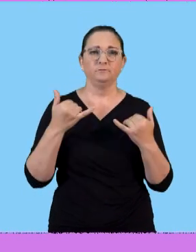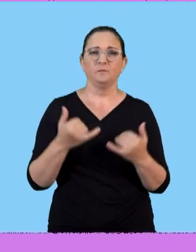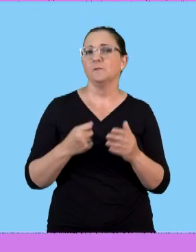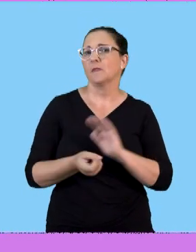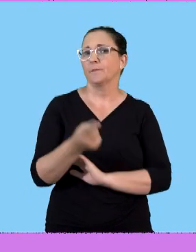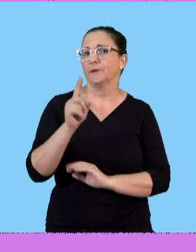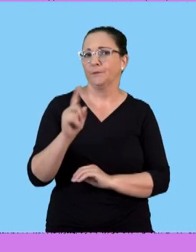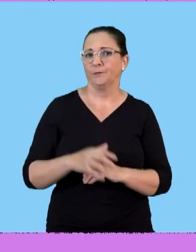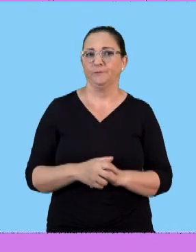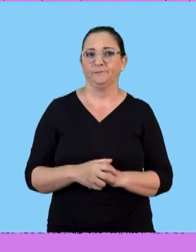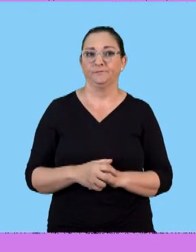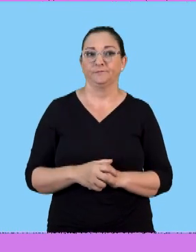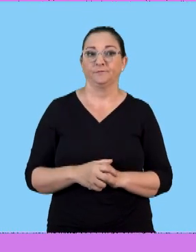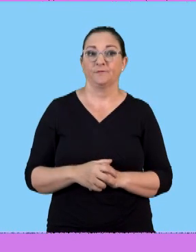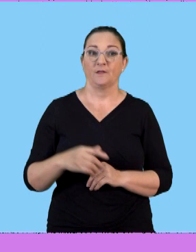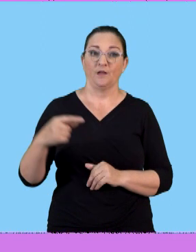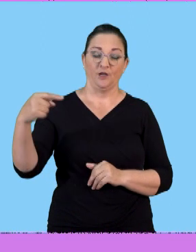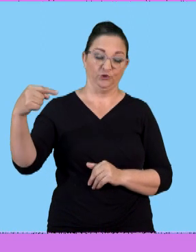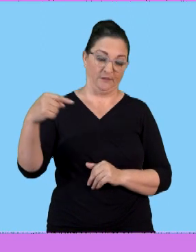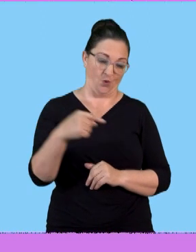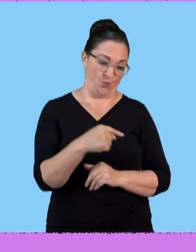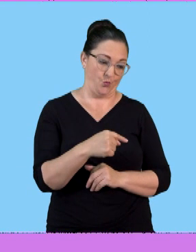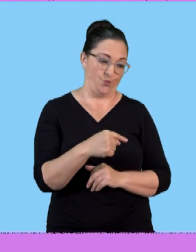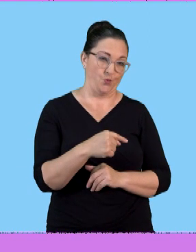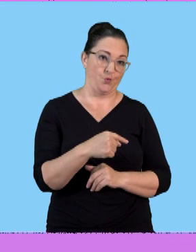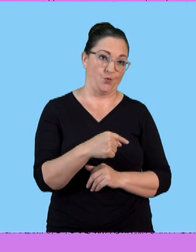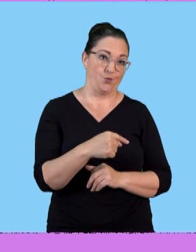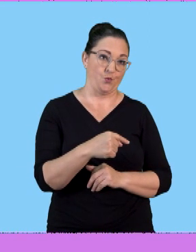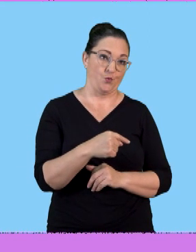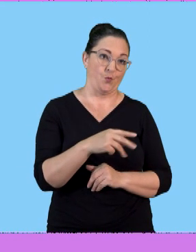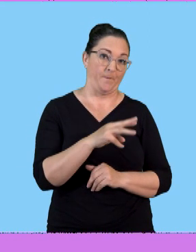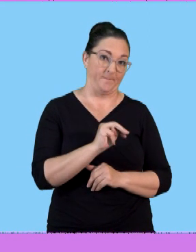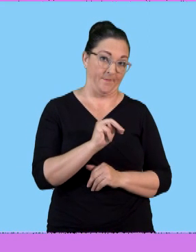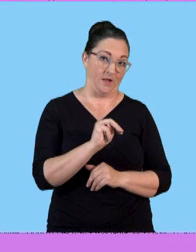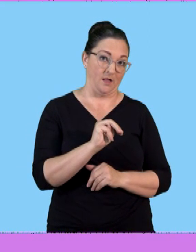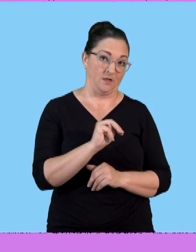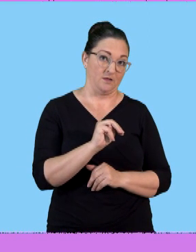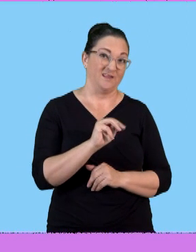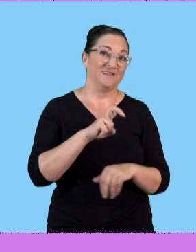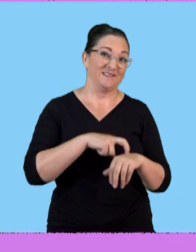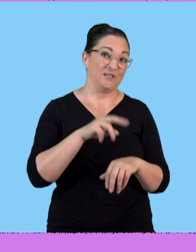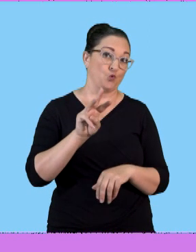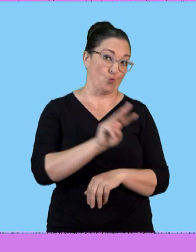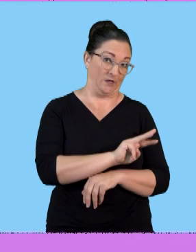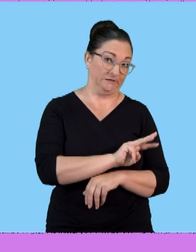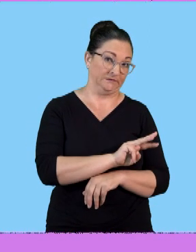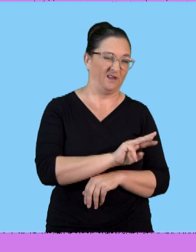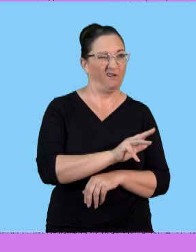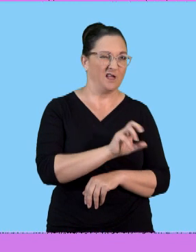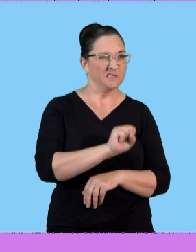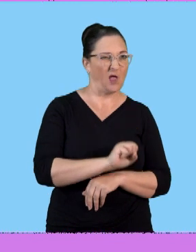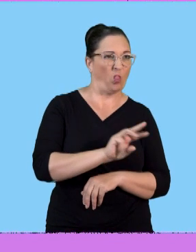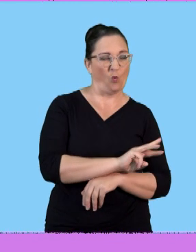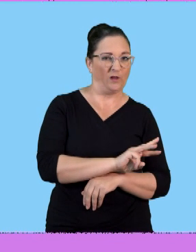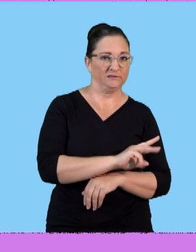now? We can say she must travel down Malcolm Street or in a westerly direction, slightly